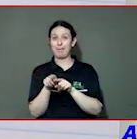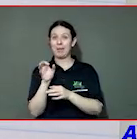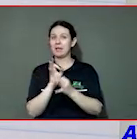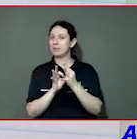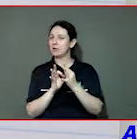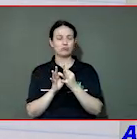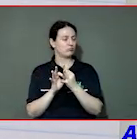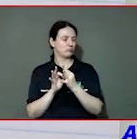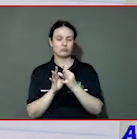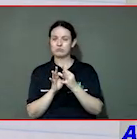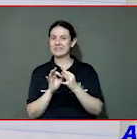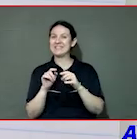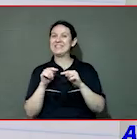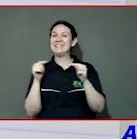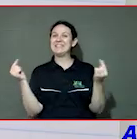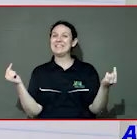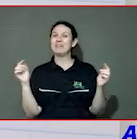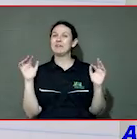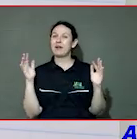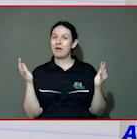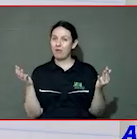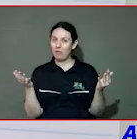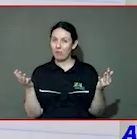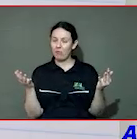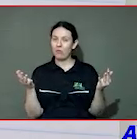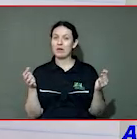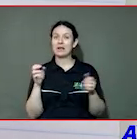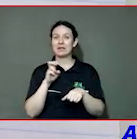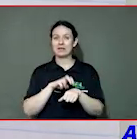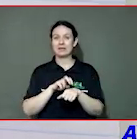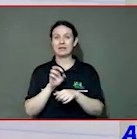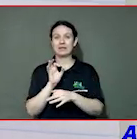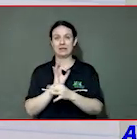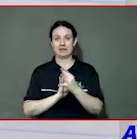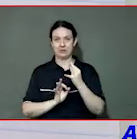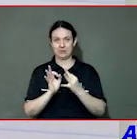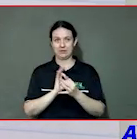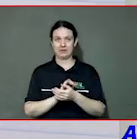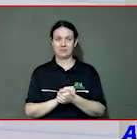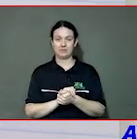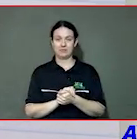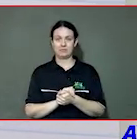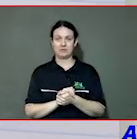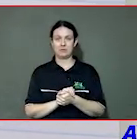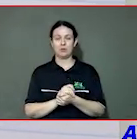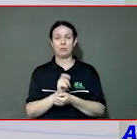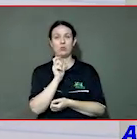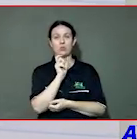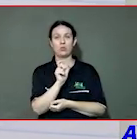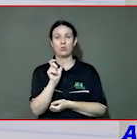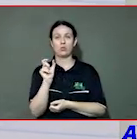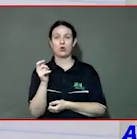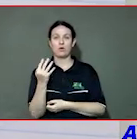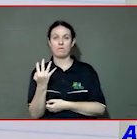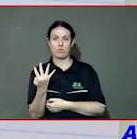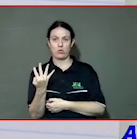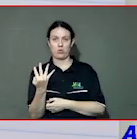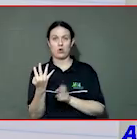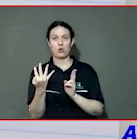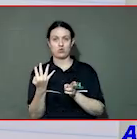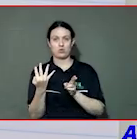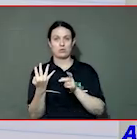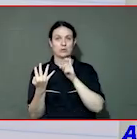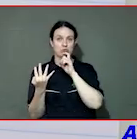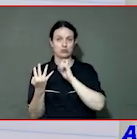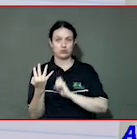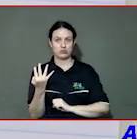they differ. Now you can have 4 words that you can use there. You can talk